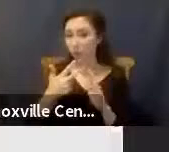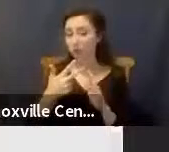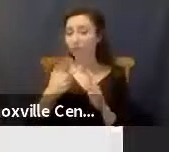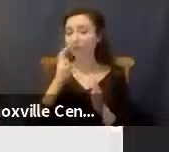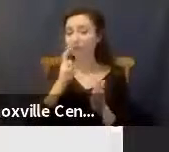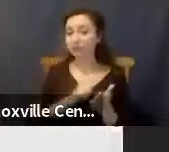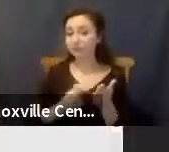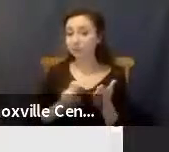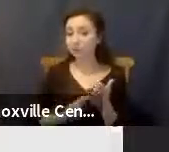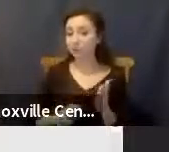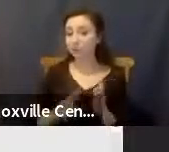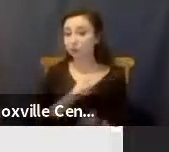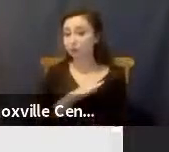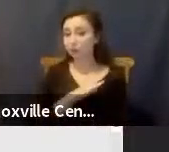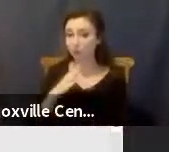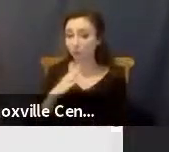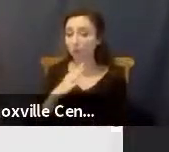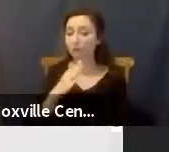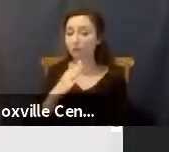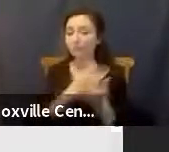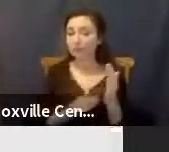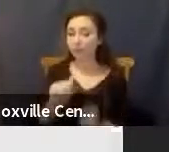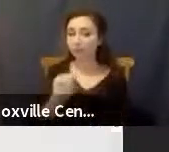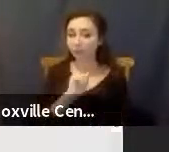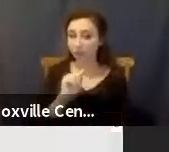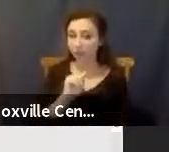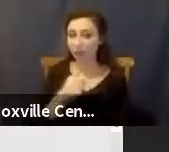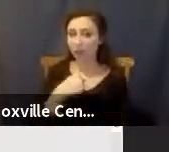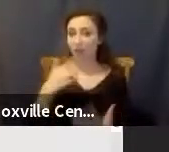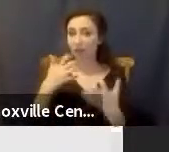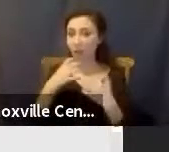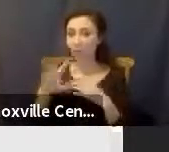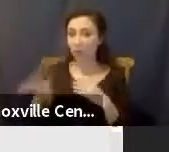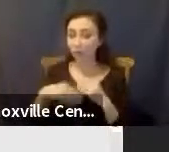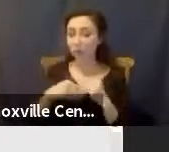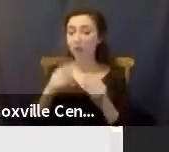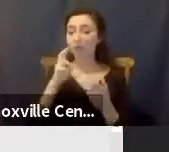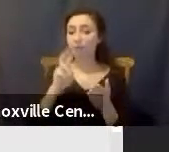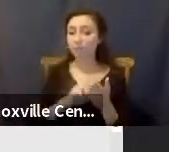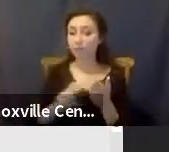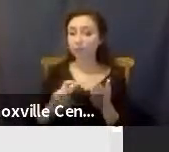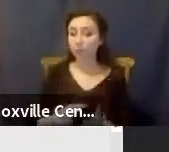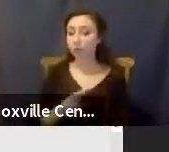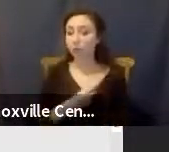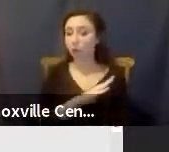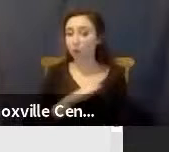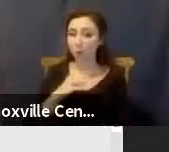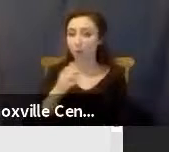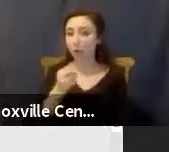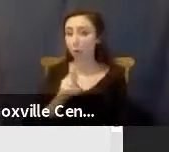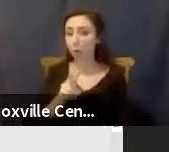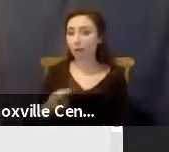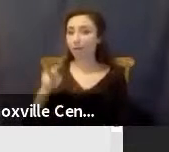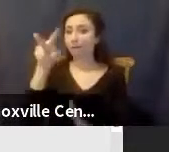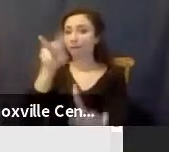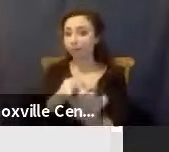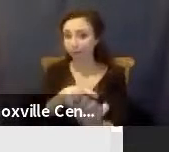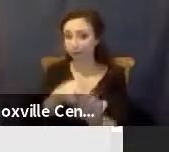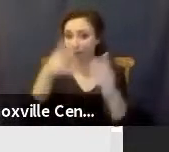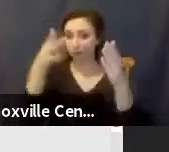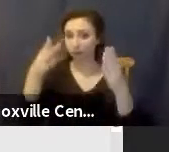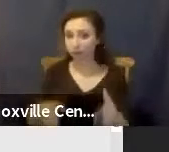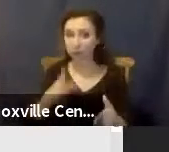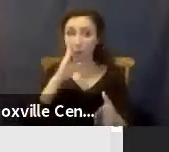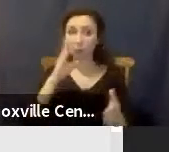Board, Section A. I would like to add the Secretary of the Board or designee shall